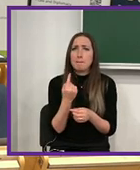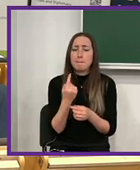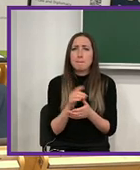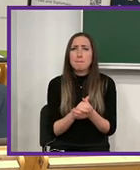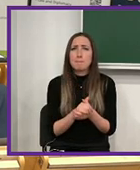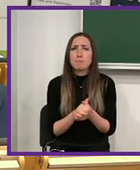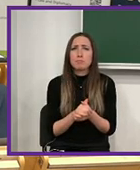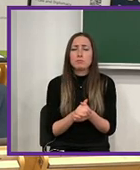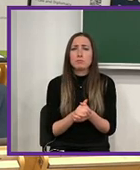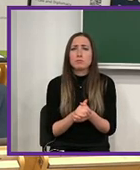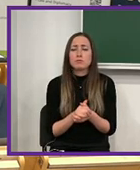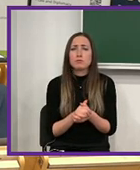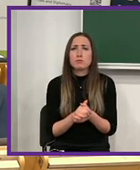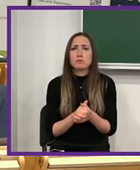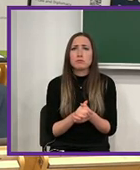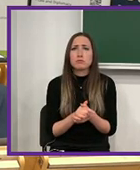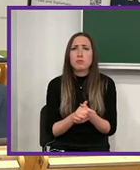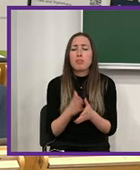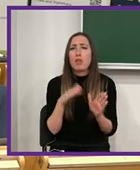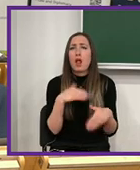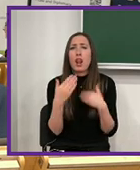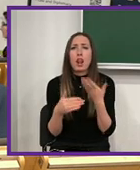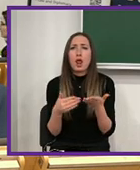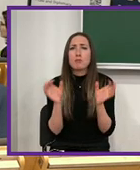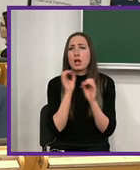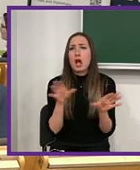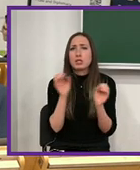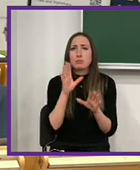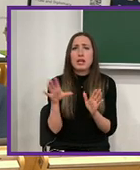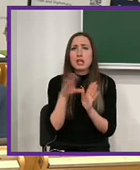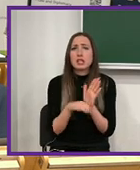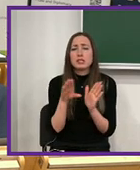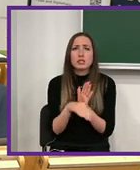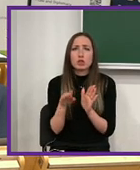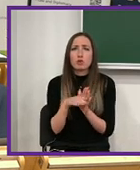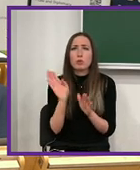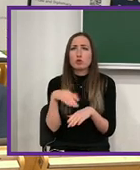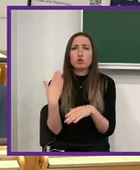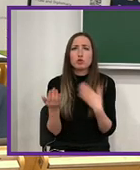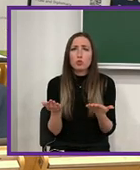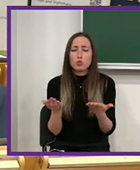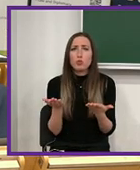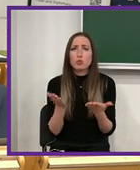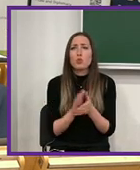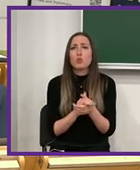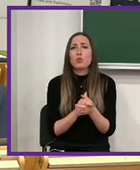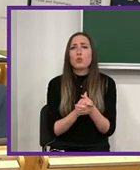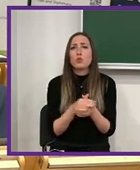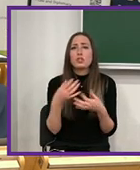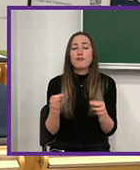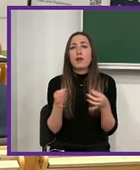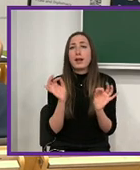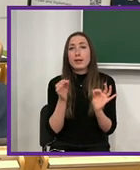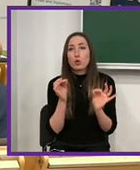on stakeholder engagement, which has been touched upon, but a very important dimension of everything, also because it's about